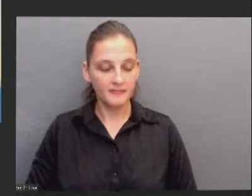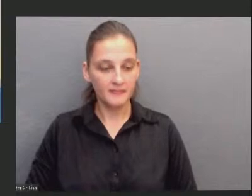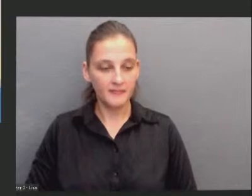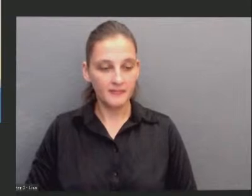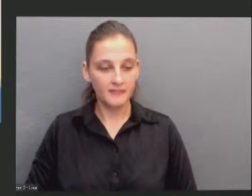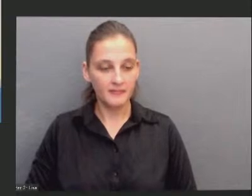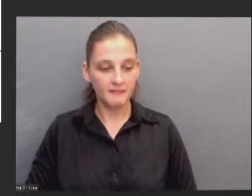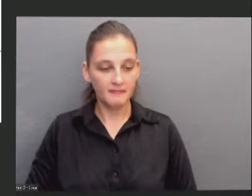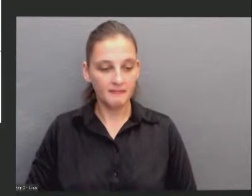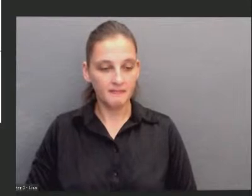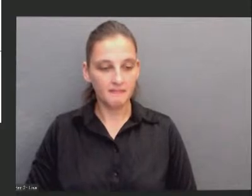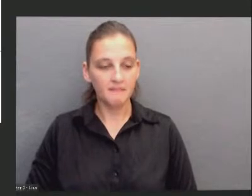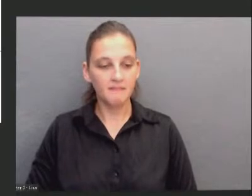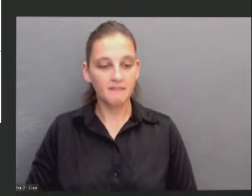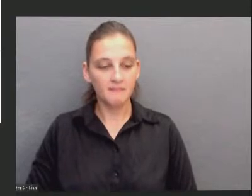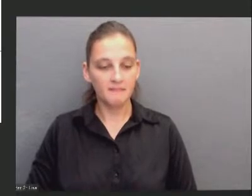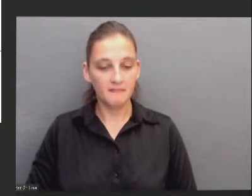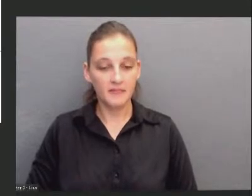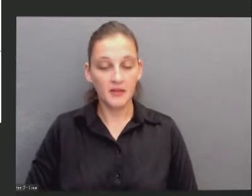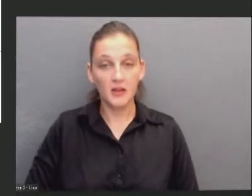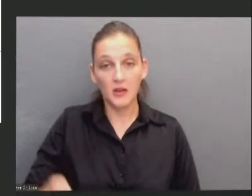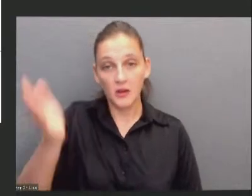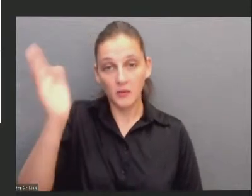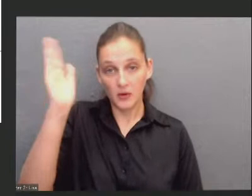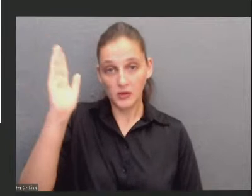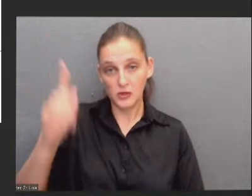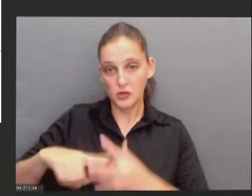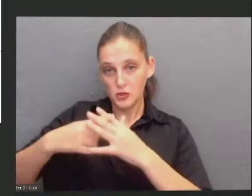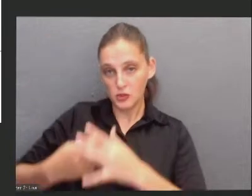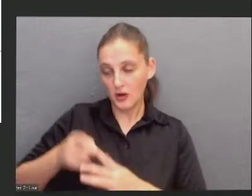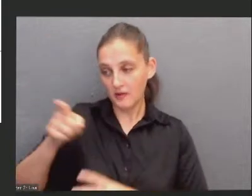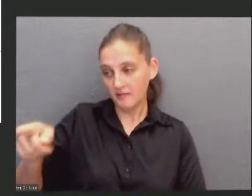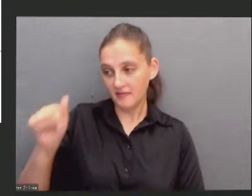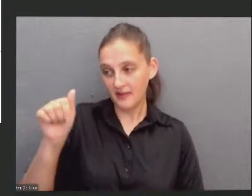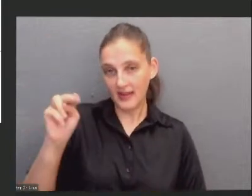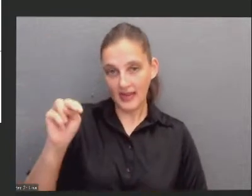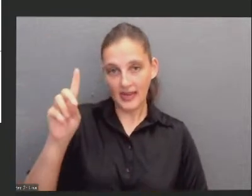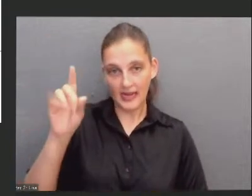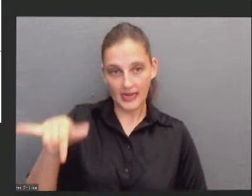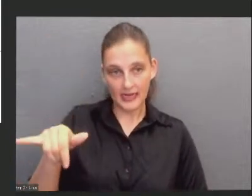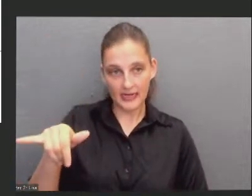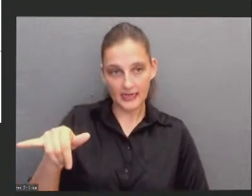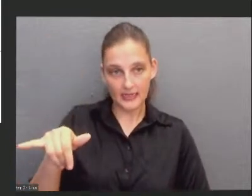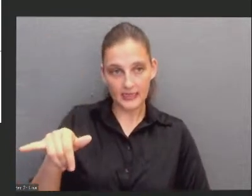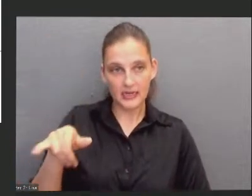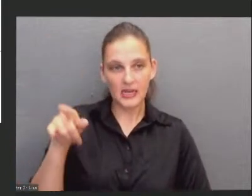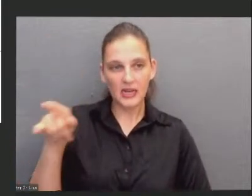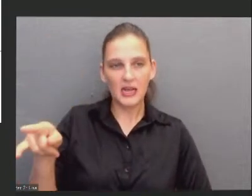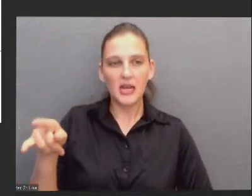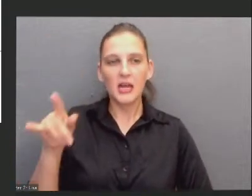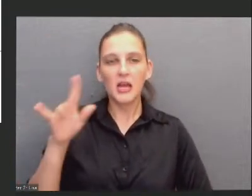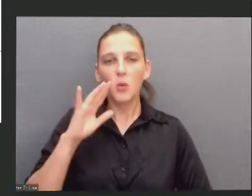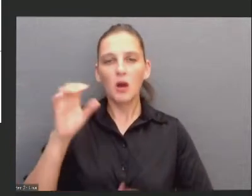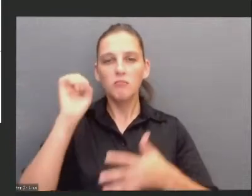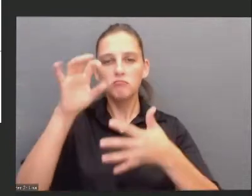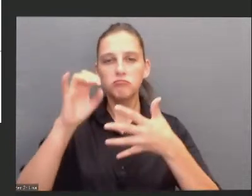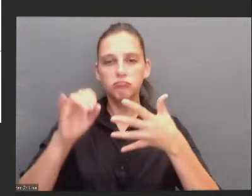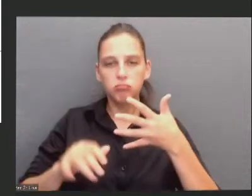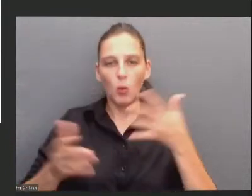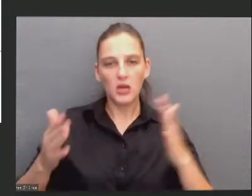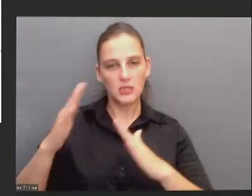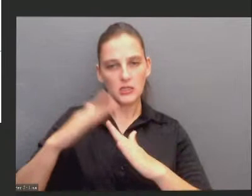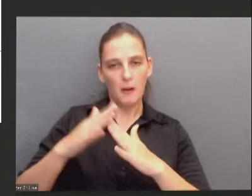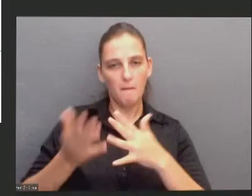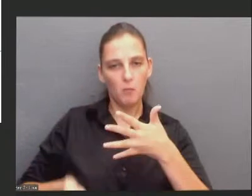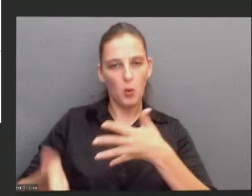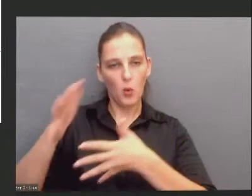The presentation will go with Andy, starting with proposed top priorities, and he will present the